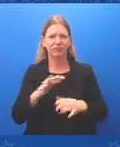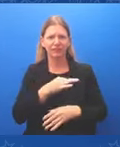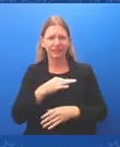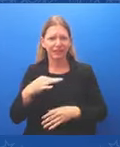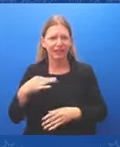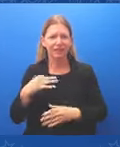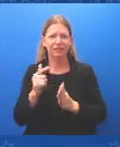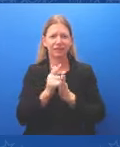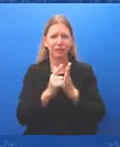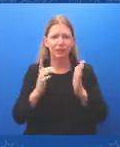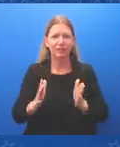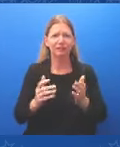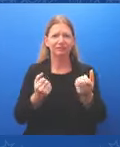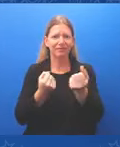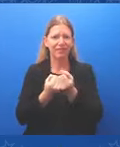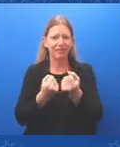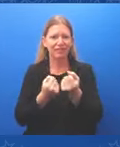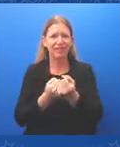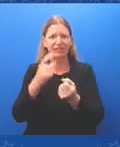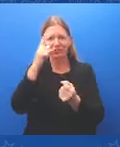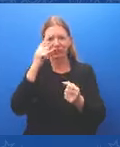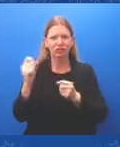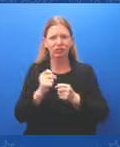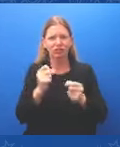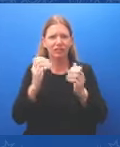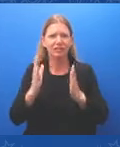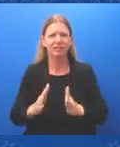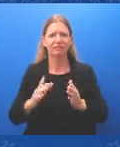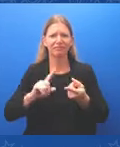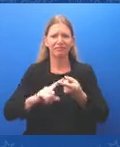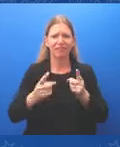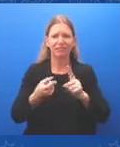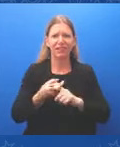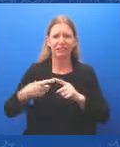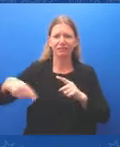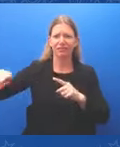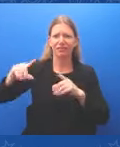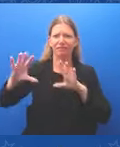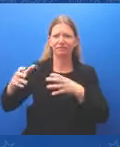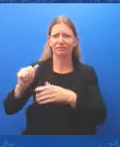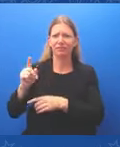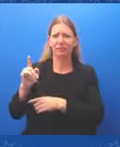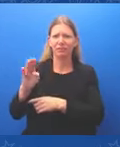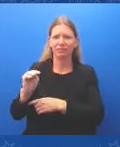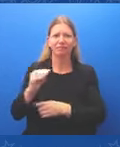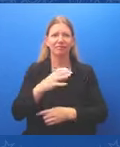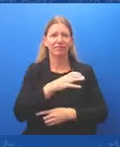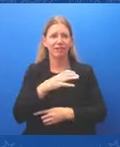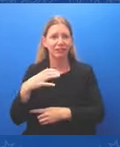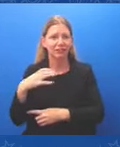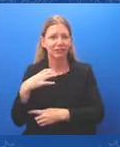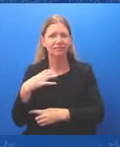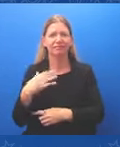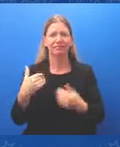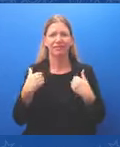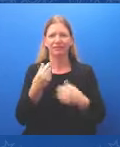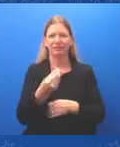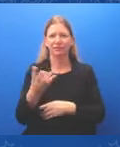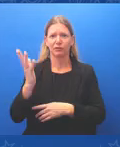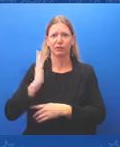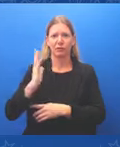strategists, our friends from the administration and from Congress. We also have several former Lawyers Committee executive directors here in the room